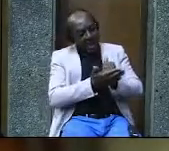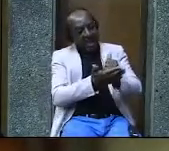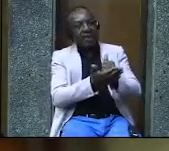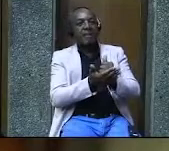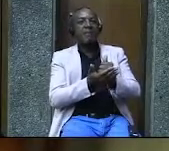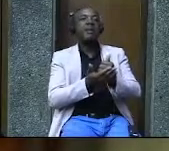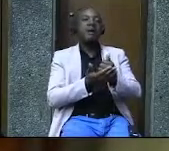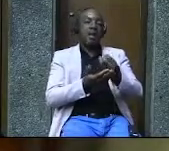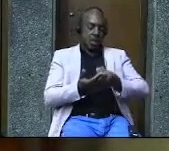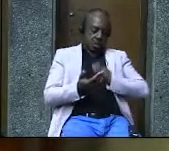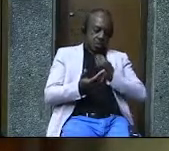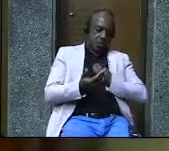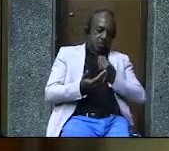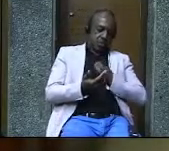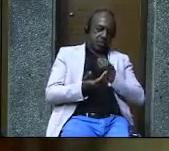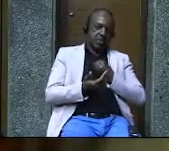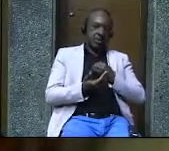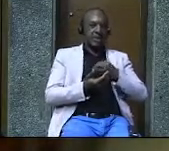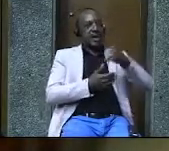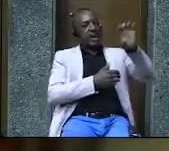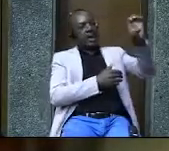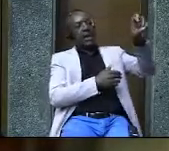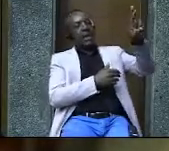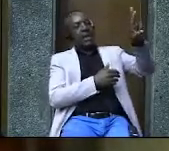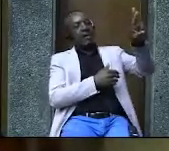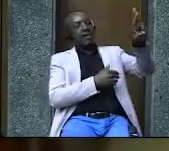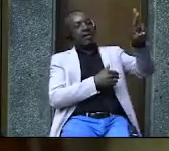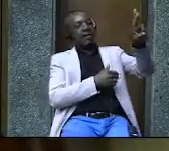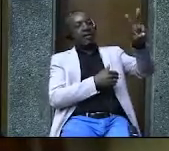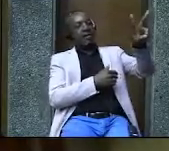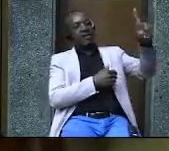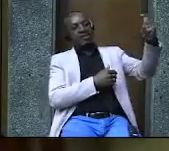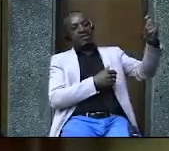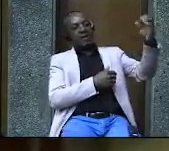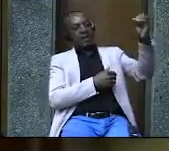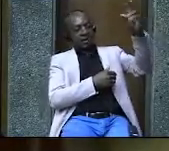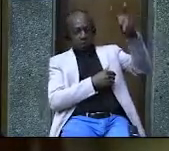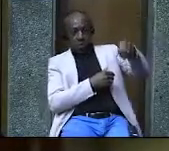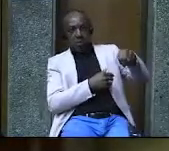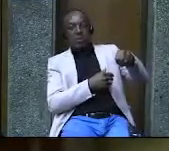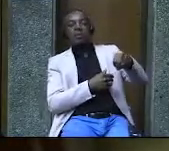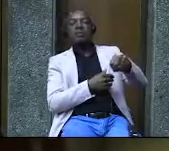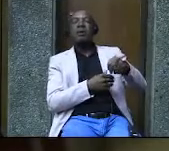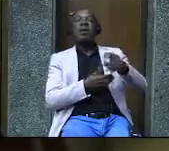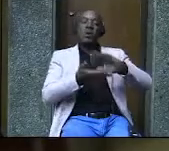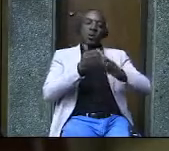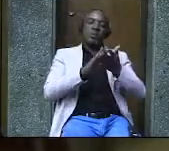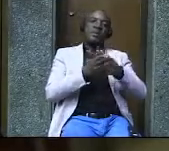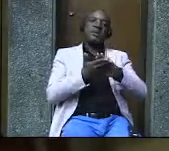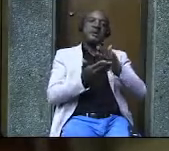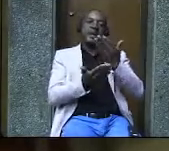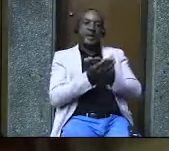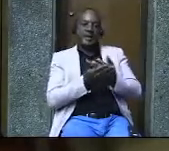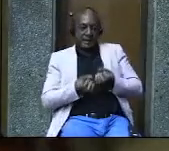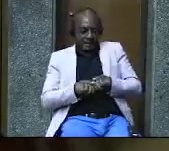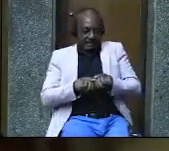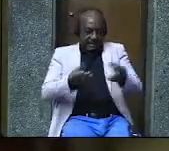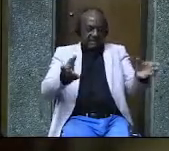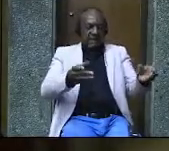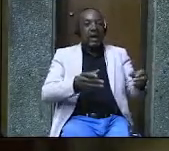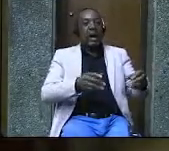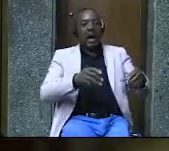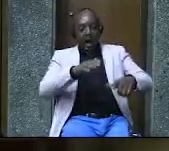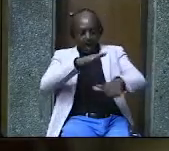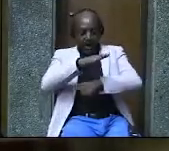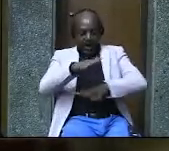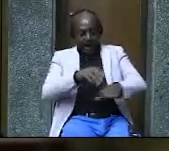restored to the legitimate landowners? Because when you're looking at things now, our land is